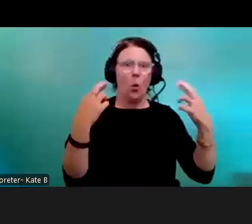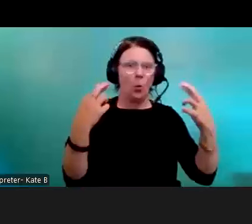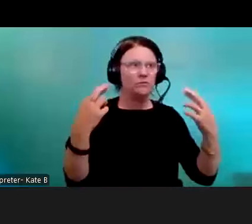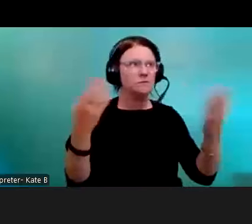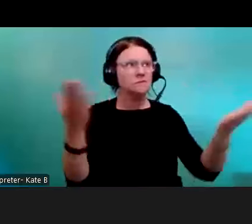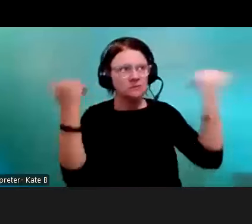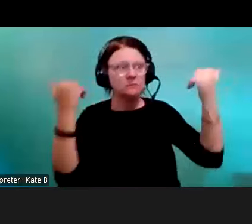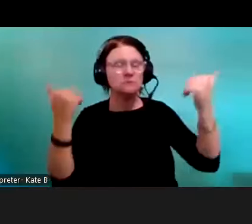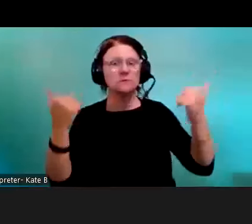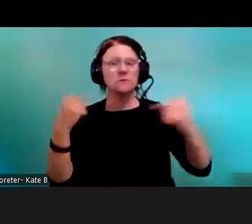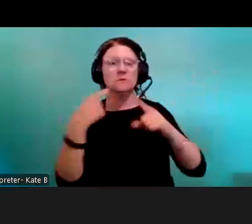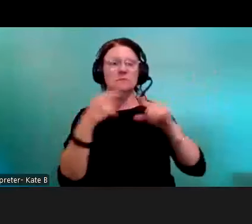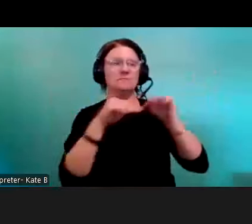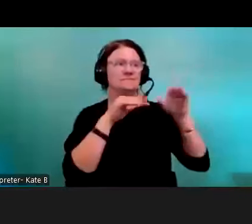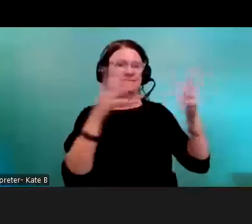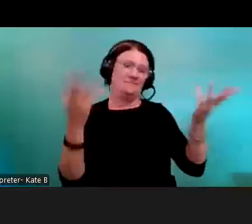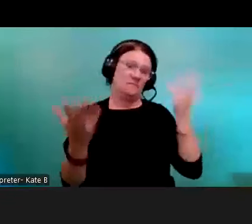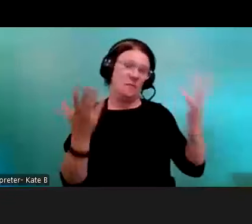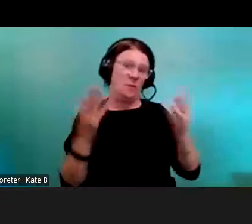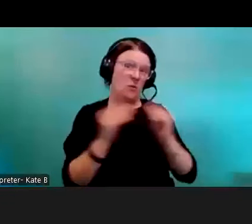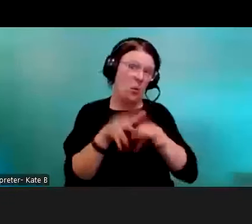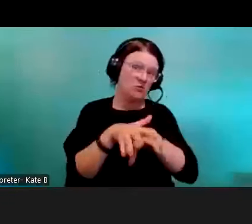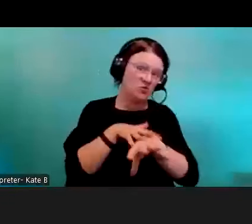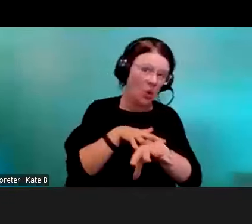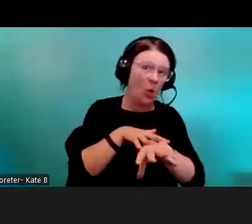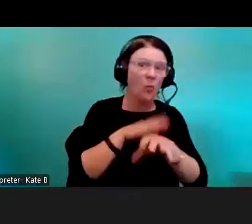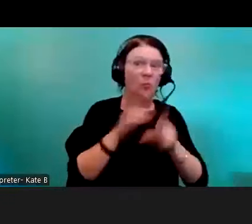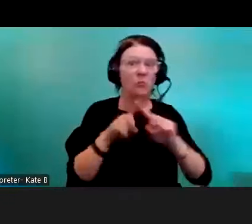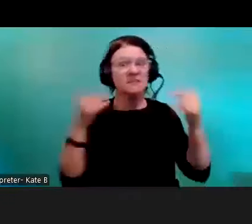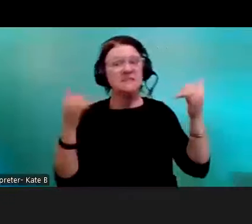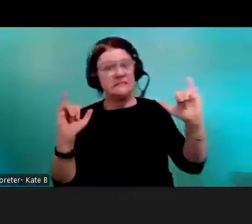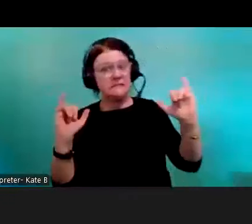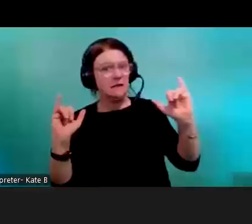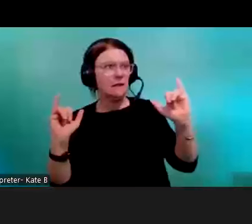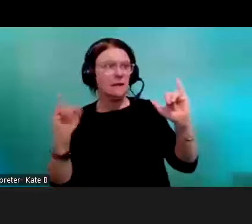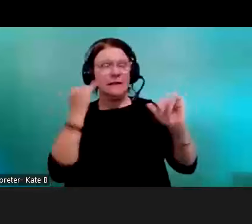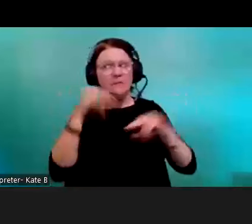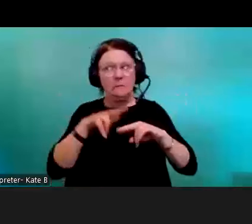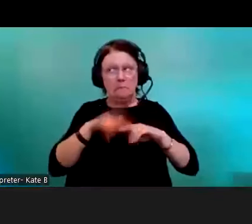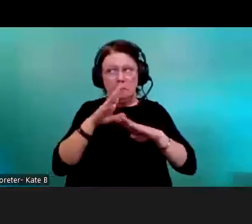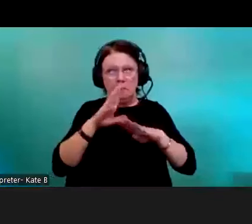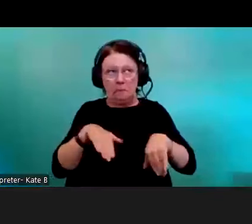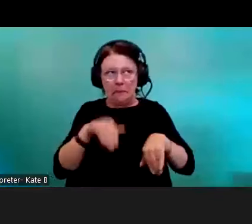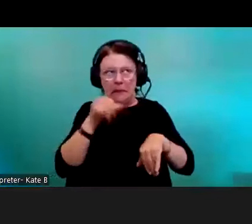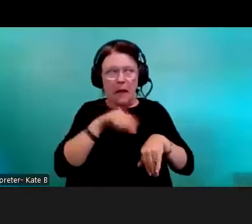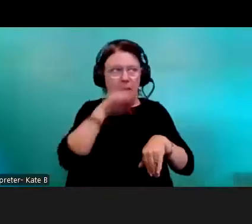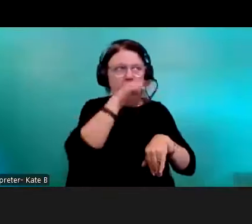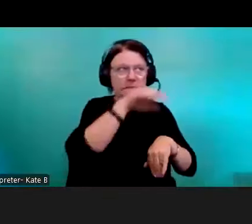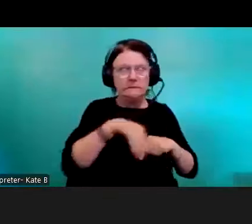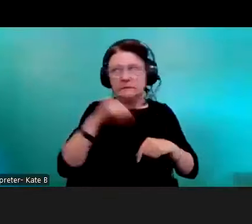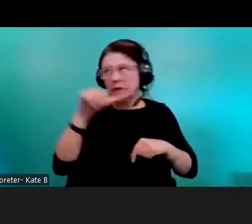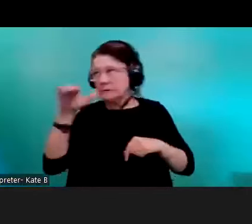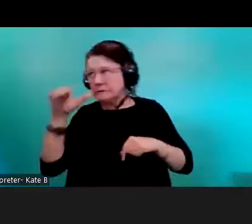them out there. It might be slow going at first, but if nobody tries to start raising awareness